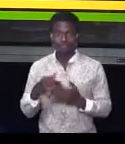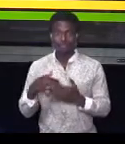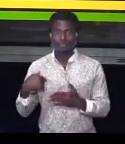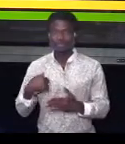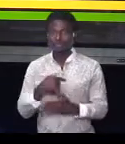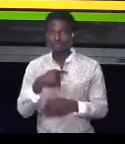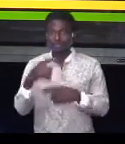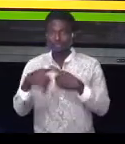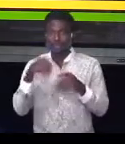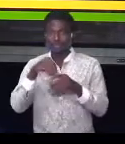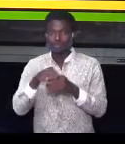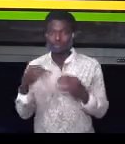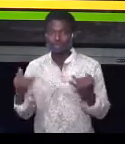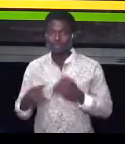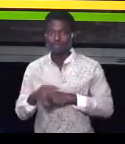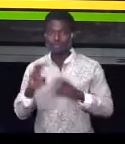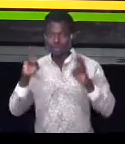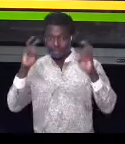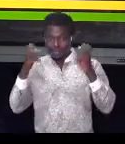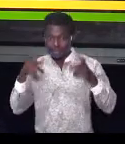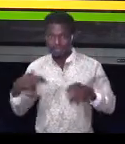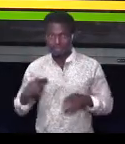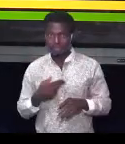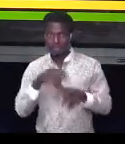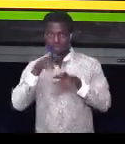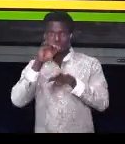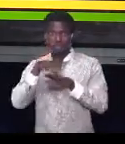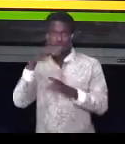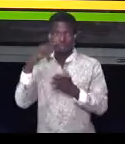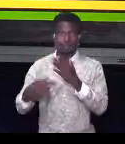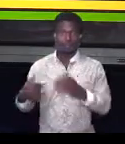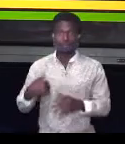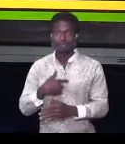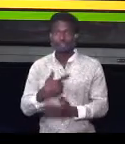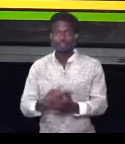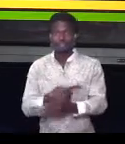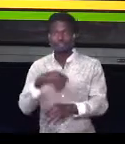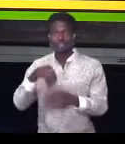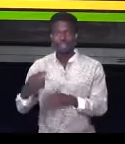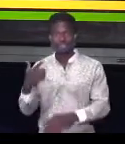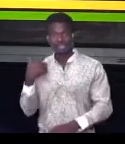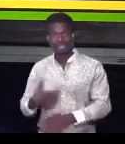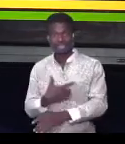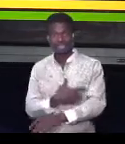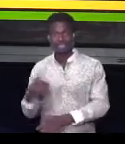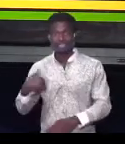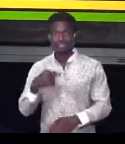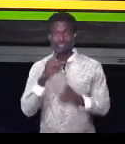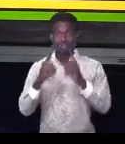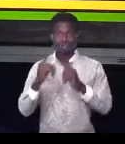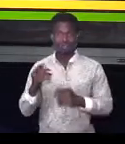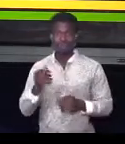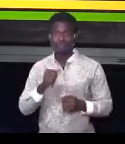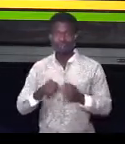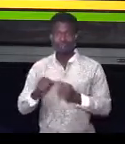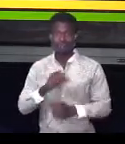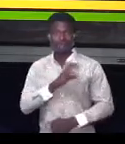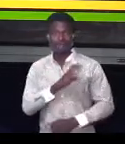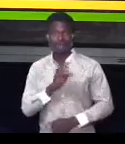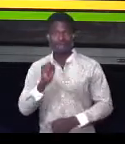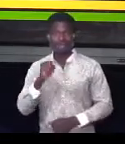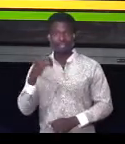one. But before we go into today's topic, let's look at what we discussed in the last lesson. There we talked about